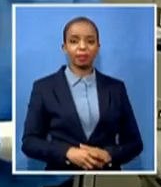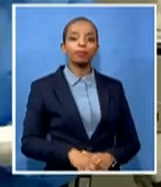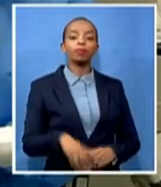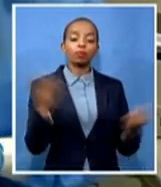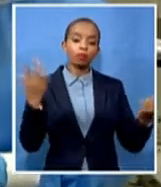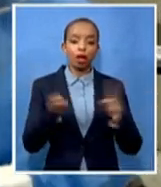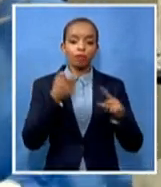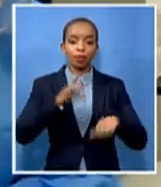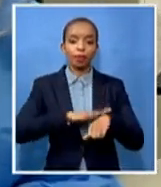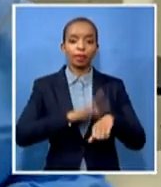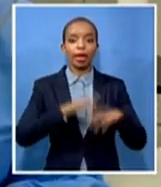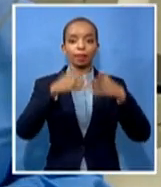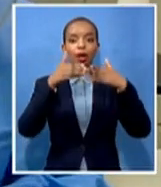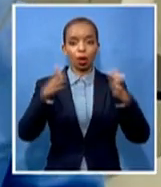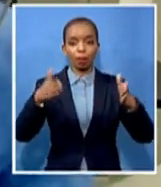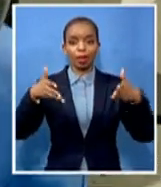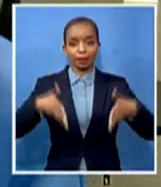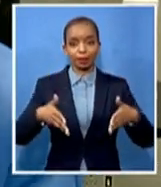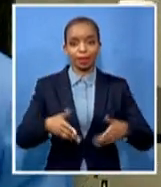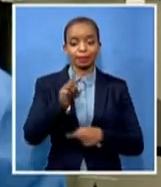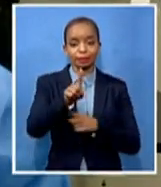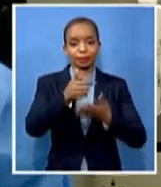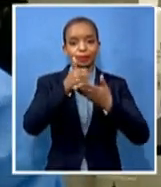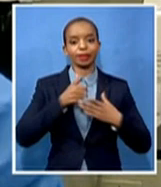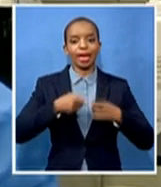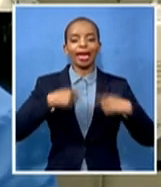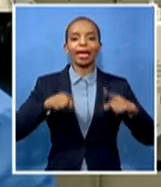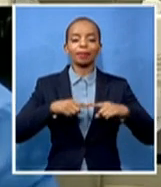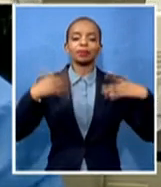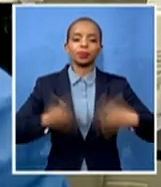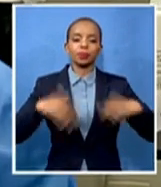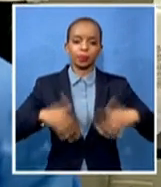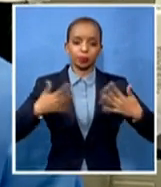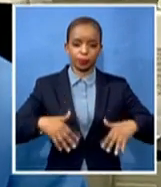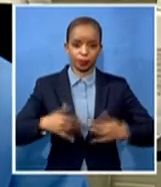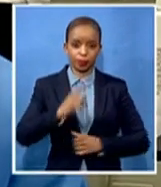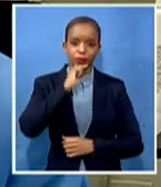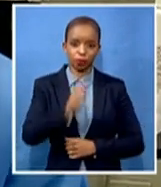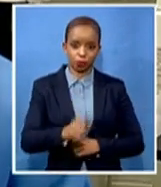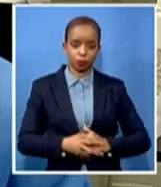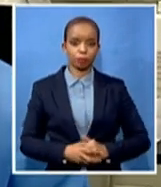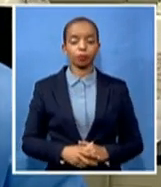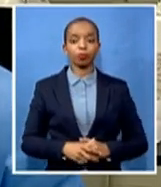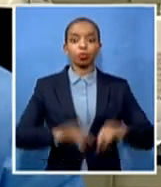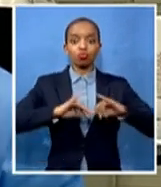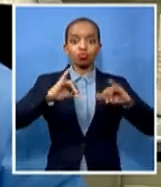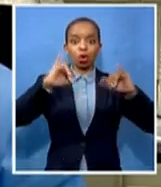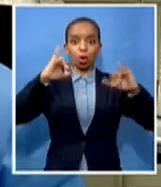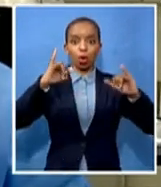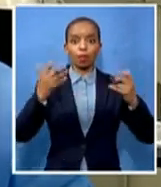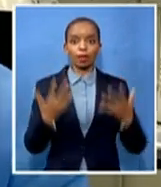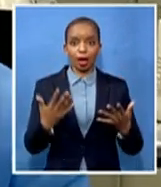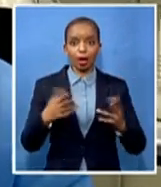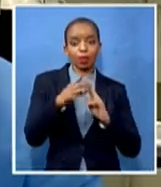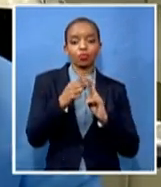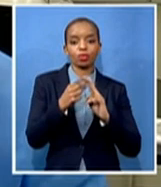us considerably. Trauma has seen much less cases. It's opened up ICU beds for us.